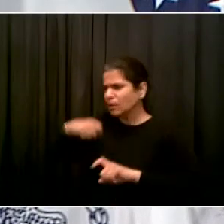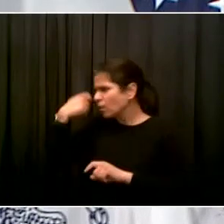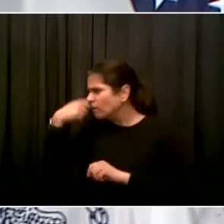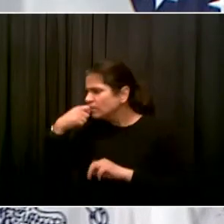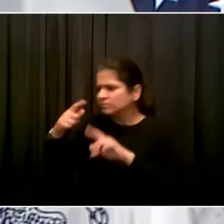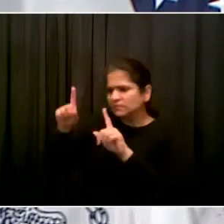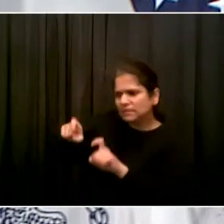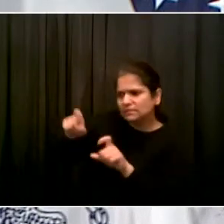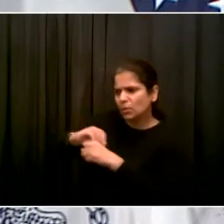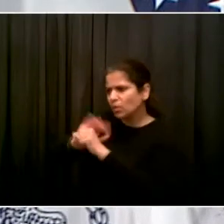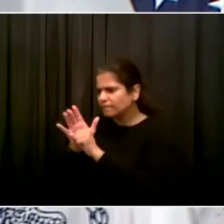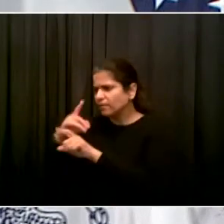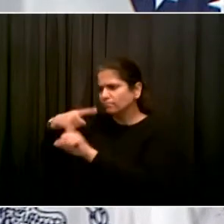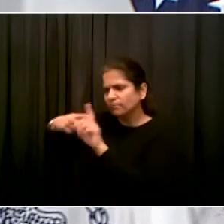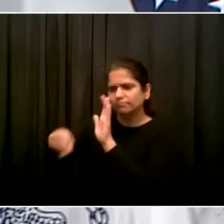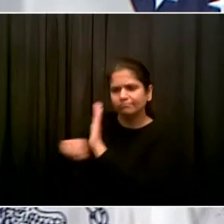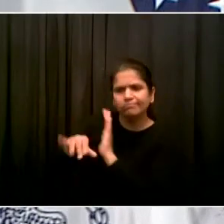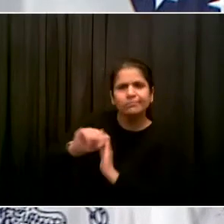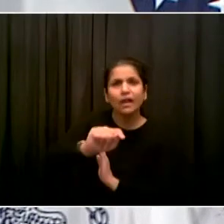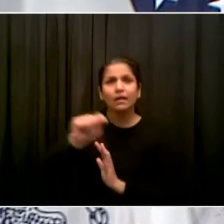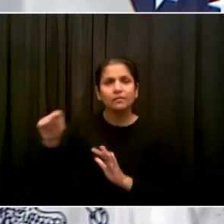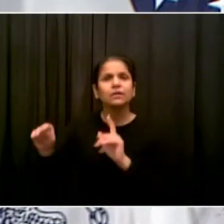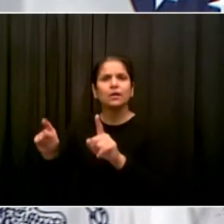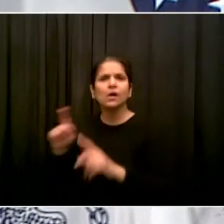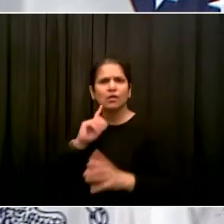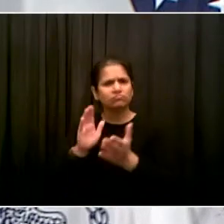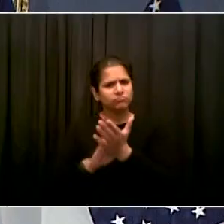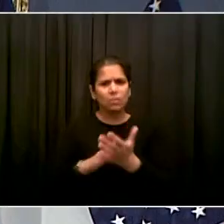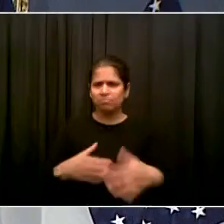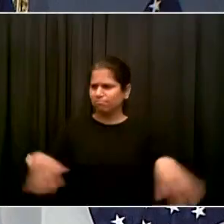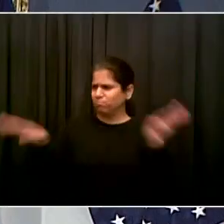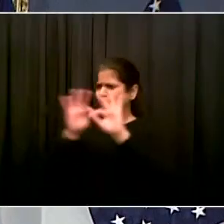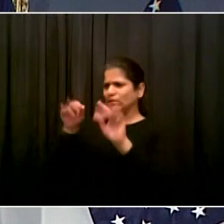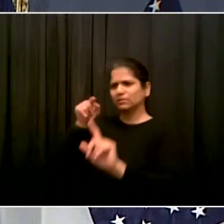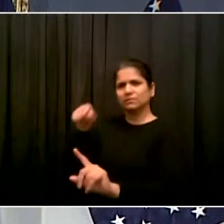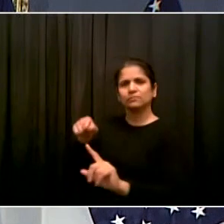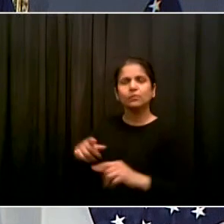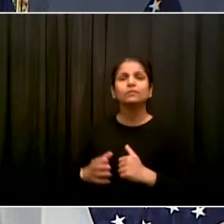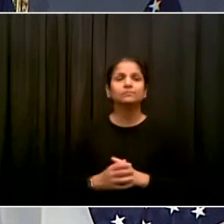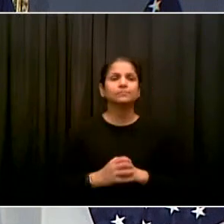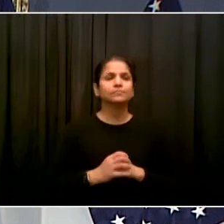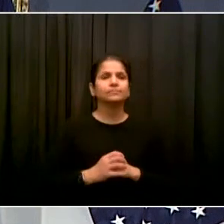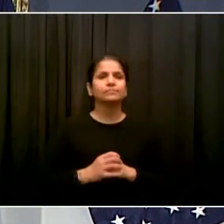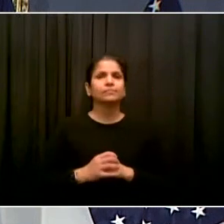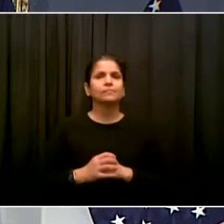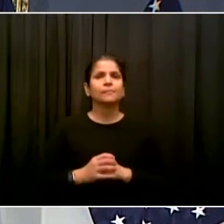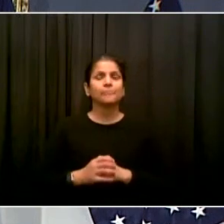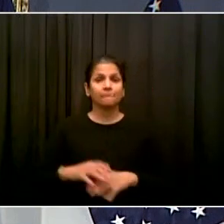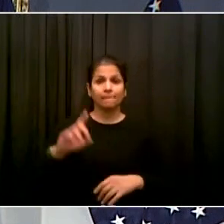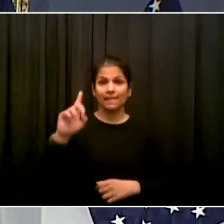and supported, even as they were going through COVID. My pleasure to introduce Dr. Amanda Johnson.